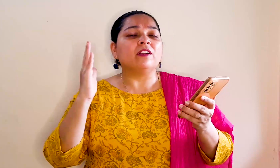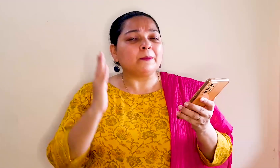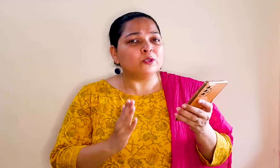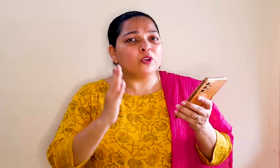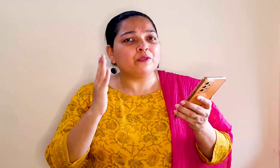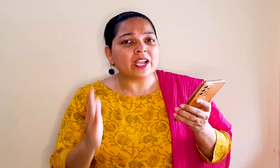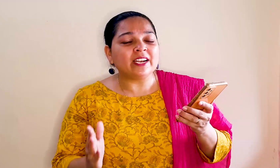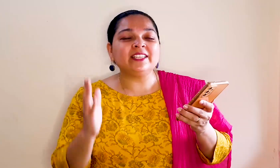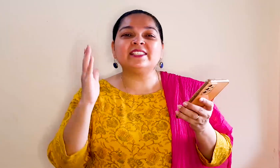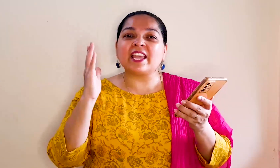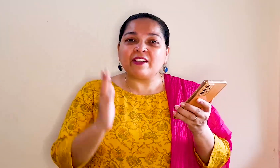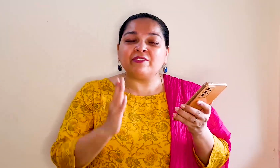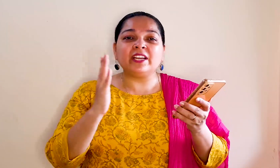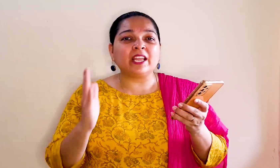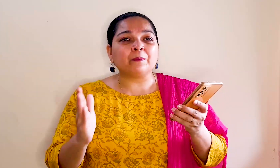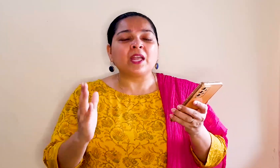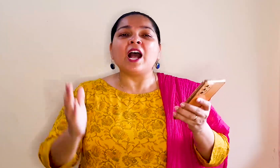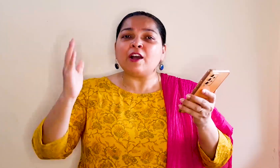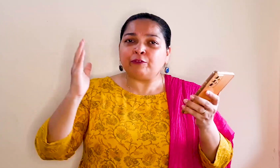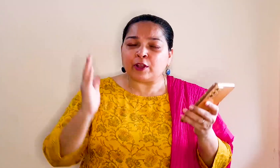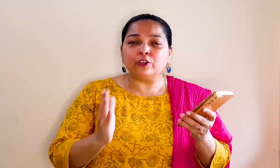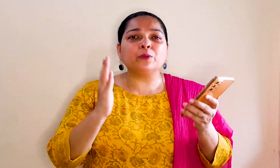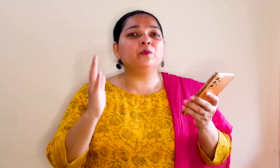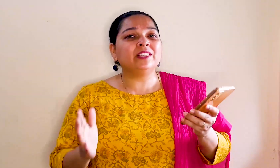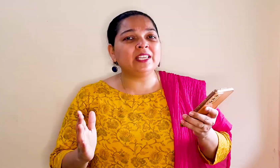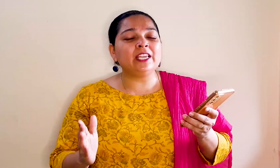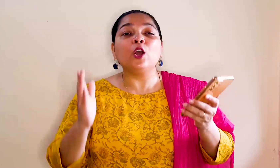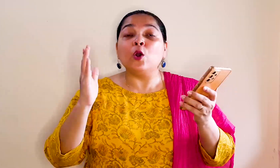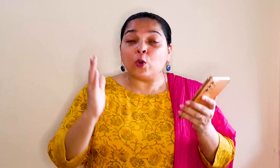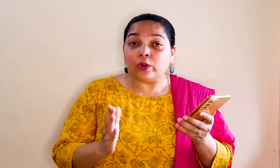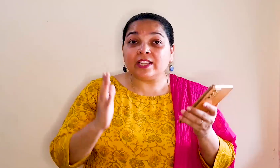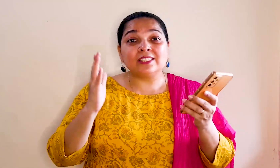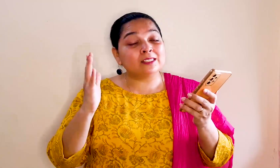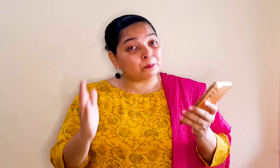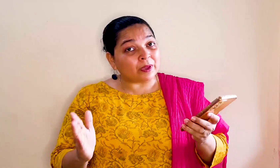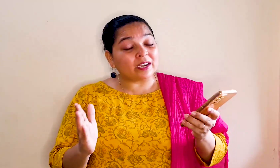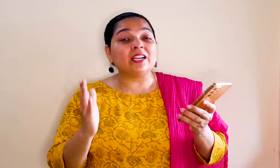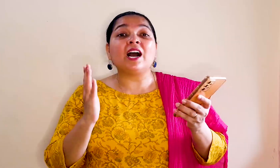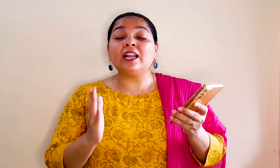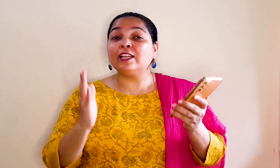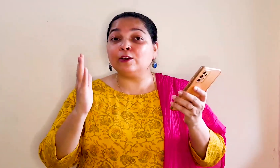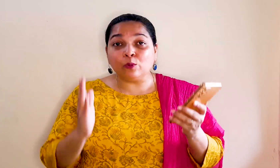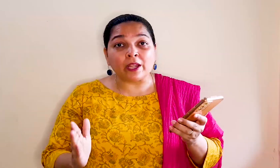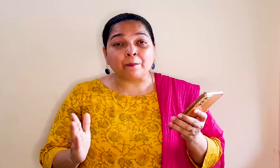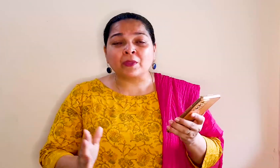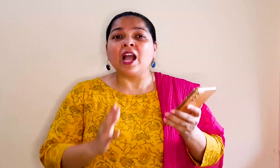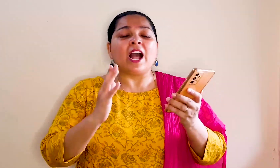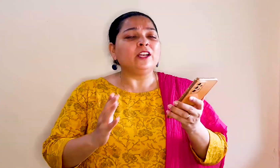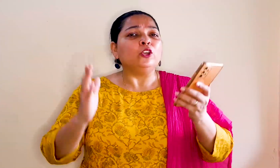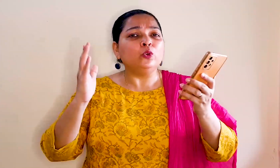your Rhapsody of Realities every day. Have fellowship with the Holy Spirit.